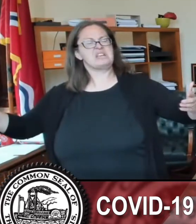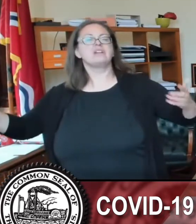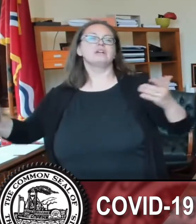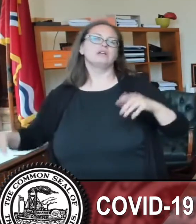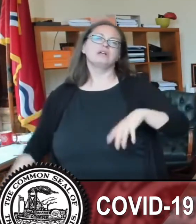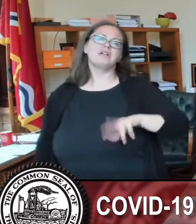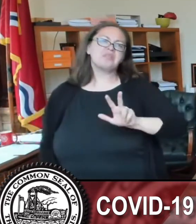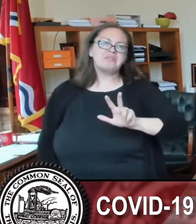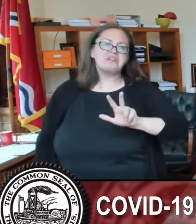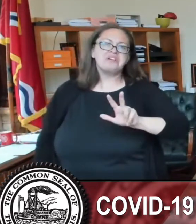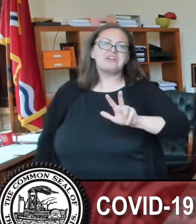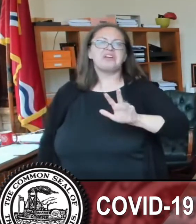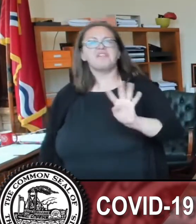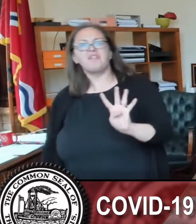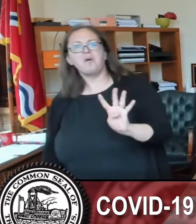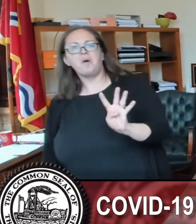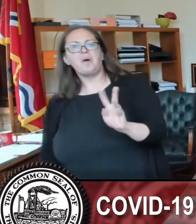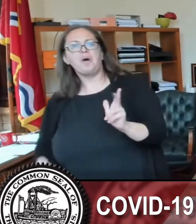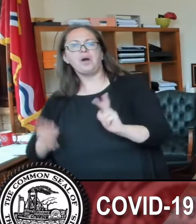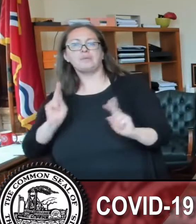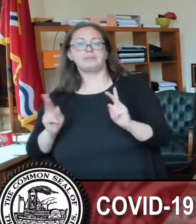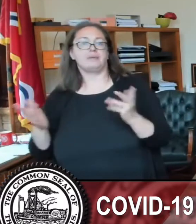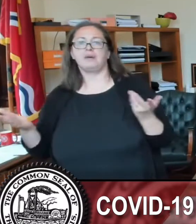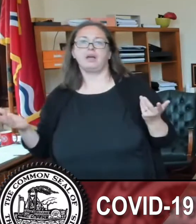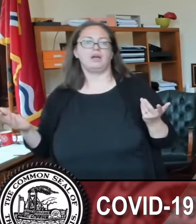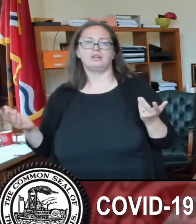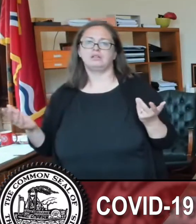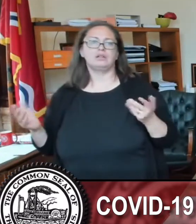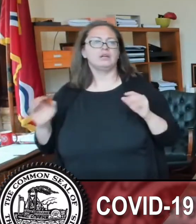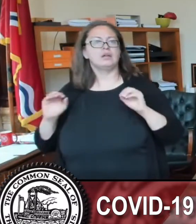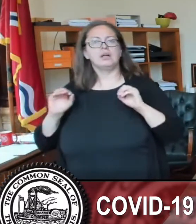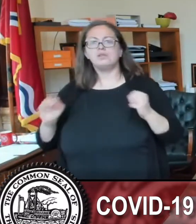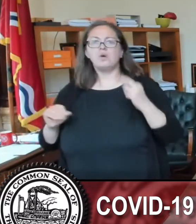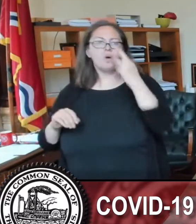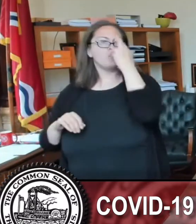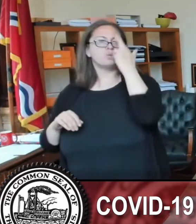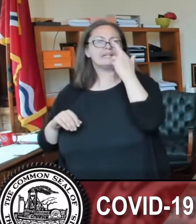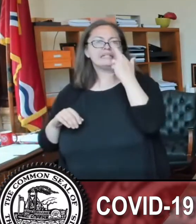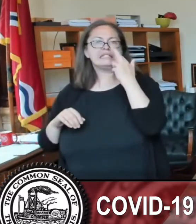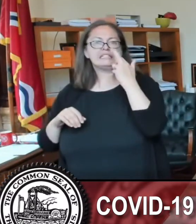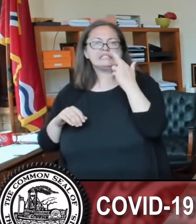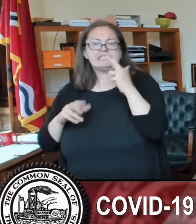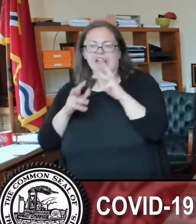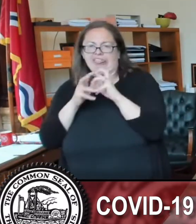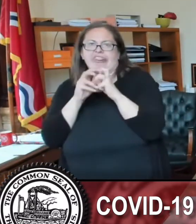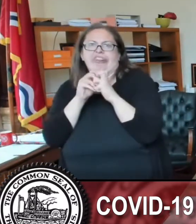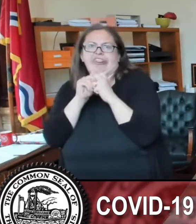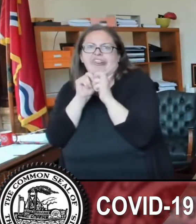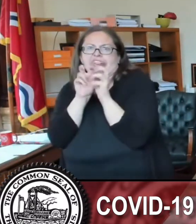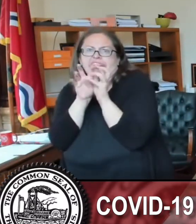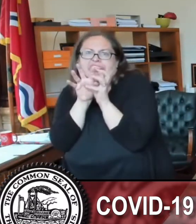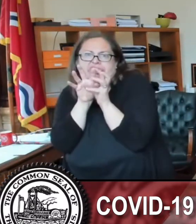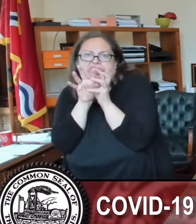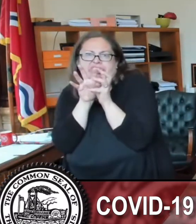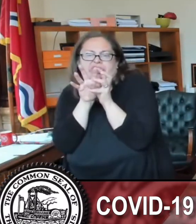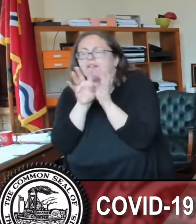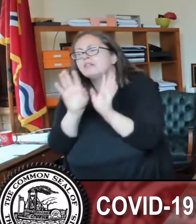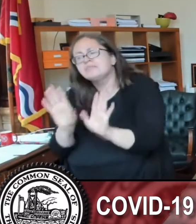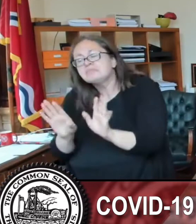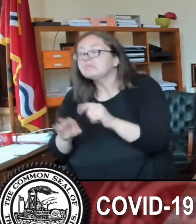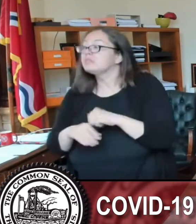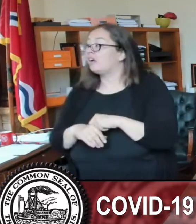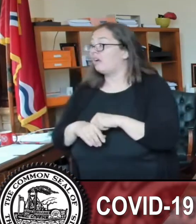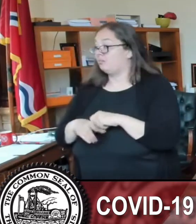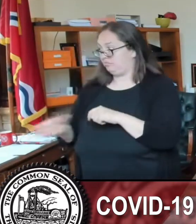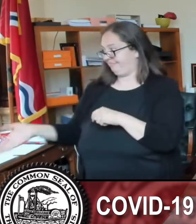4 people, but there's no reason for folks to kind of squish in an elevator together. So just take an extra minute,